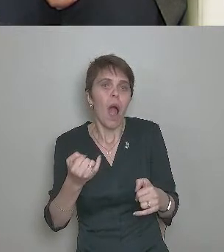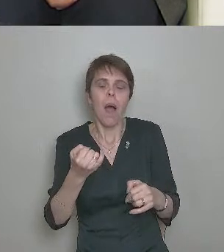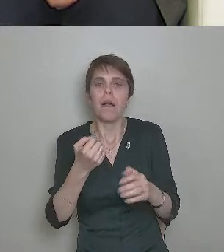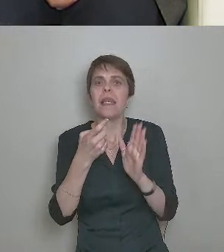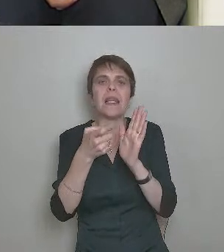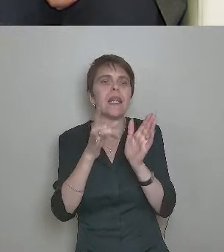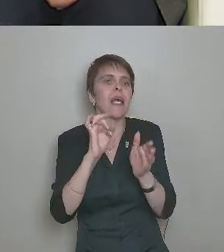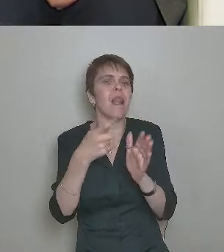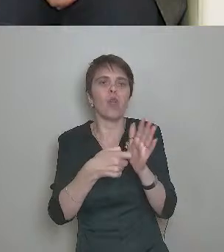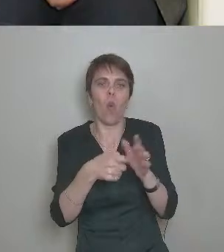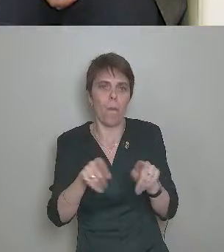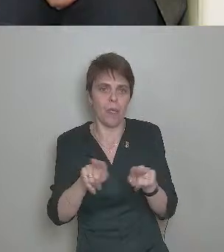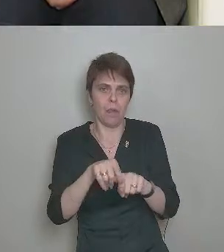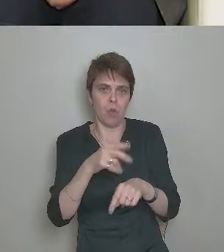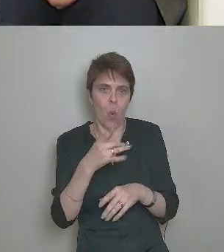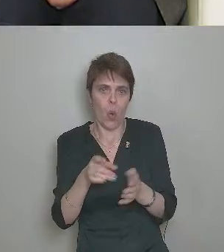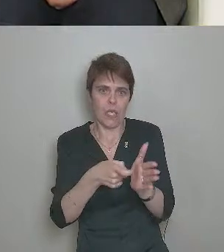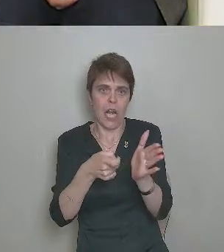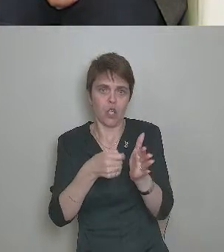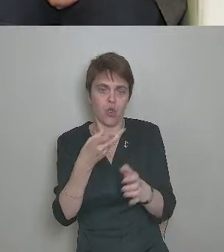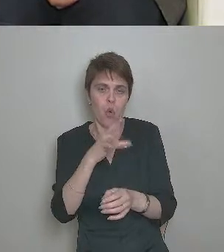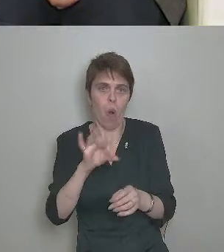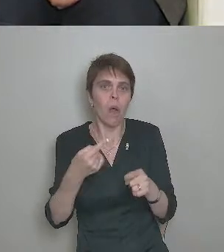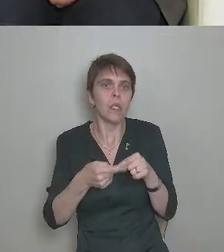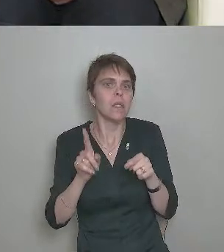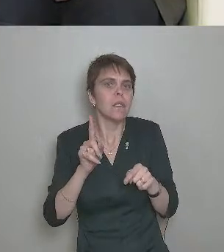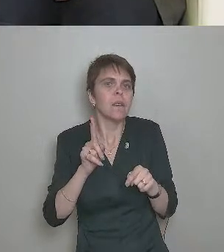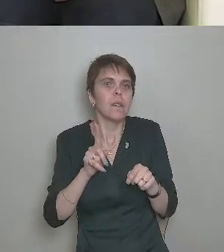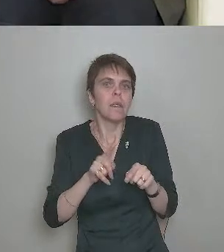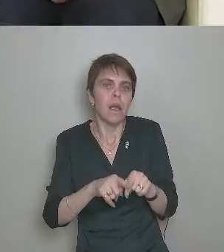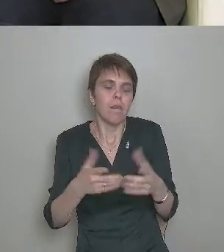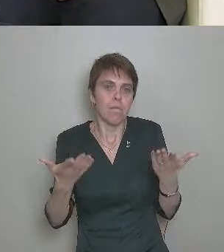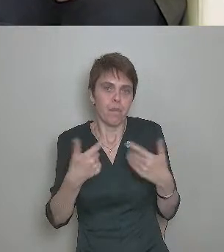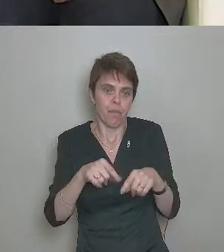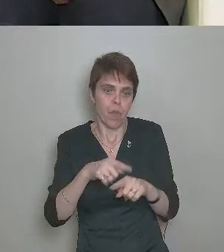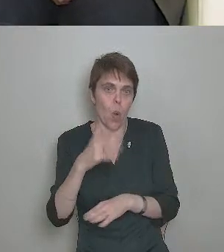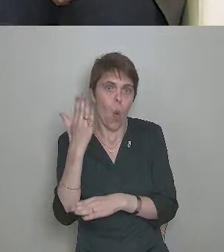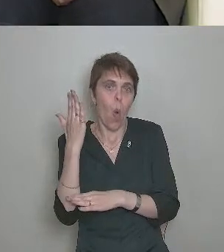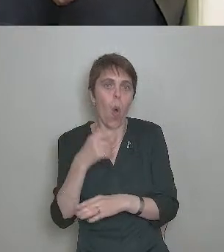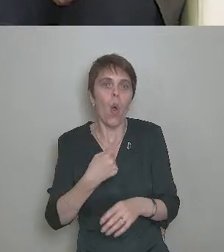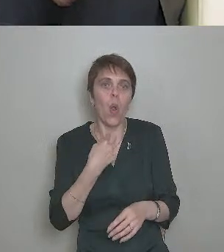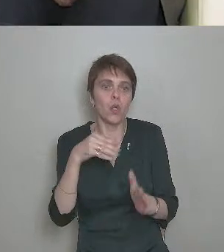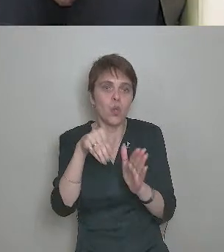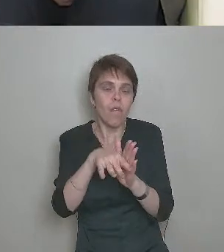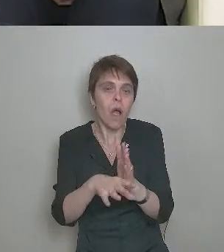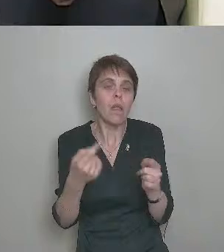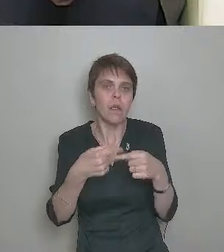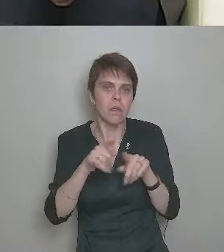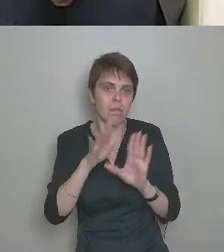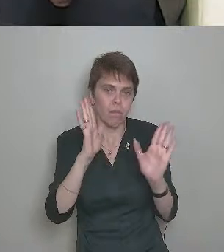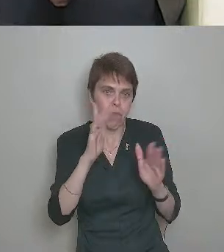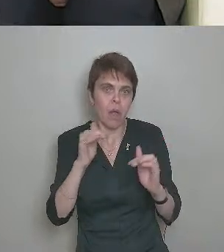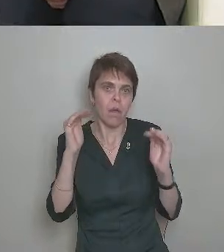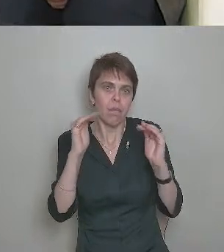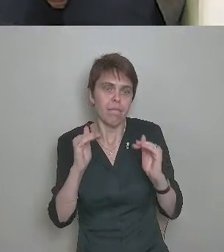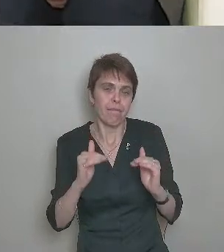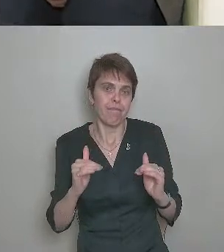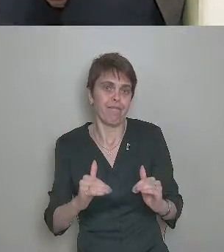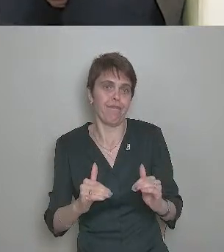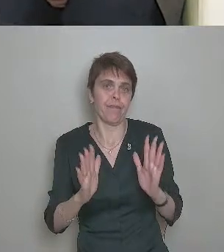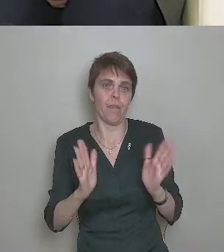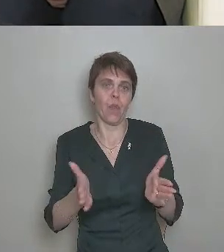they are elected, they can always be invited for an interview, as it is called, to an investigator. They can